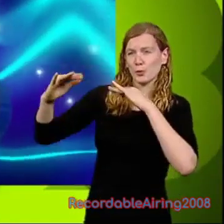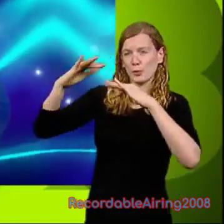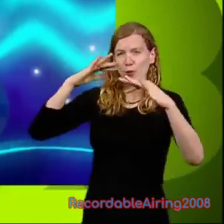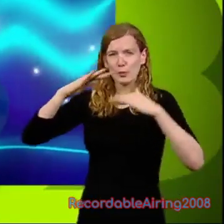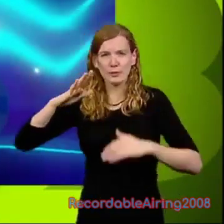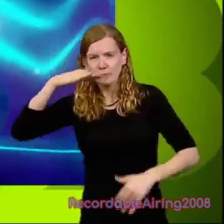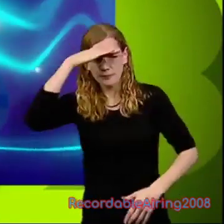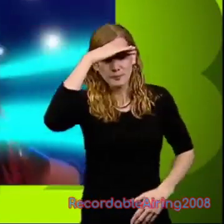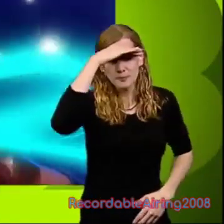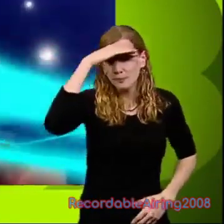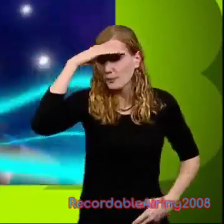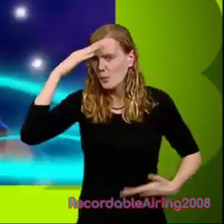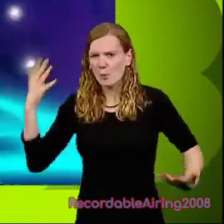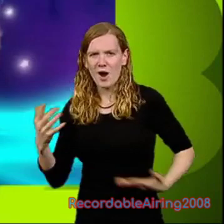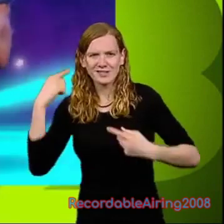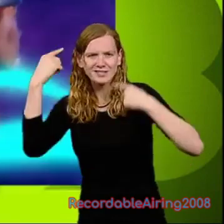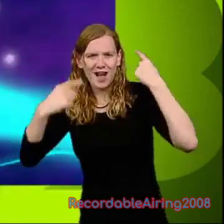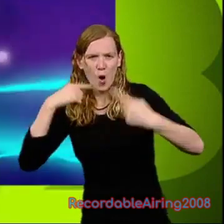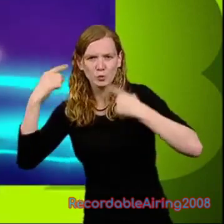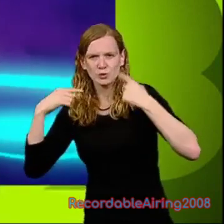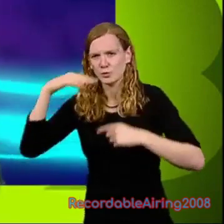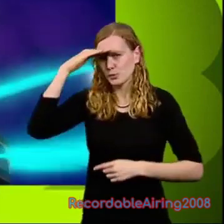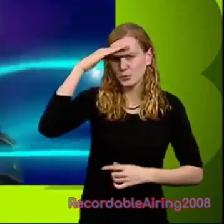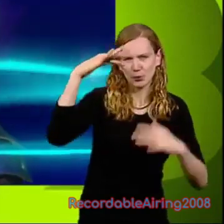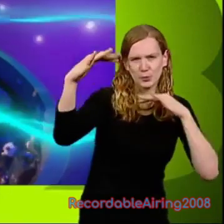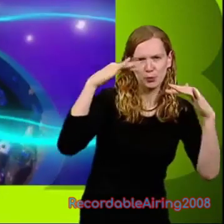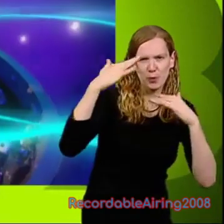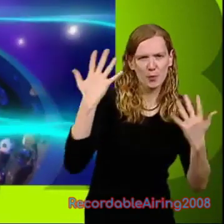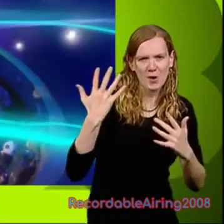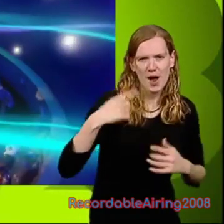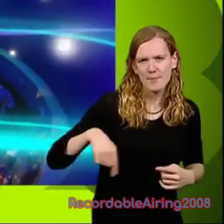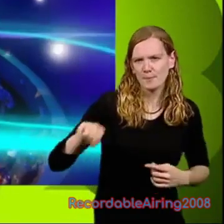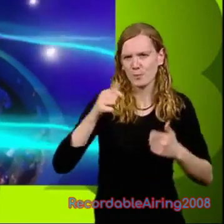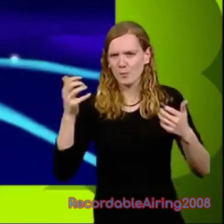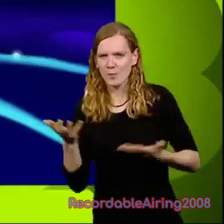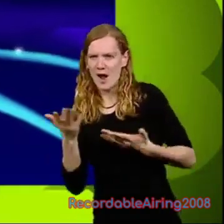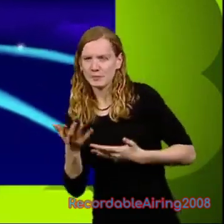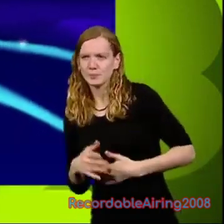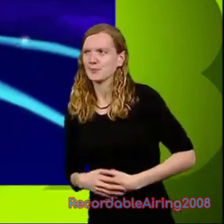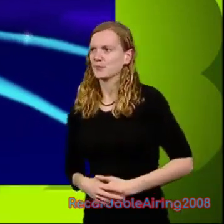do our best on the pirate posse's quest.